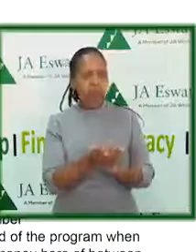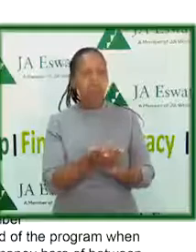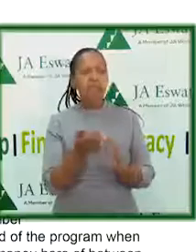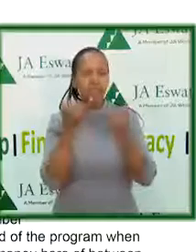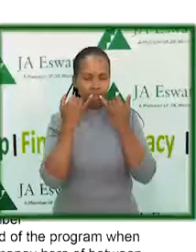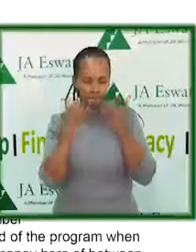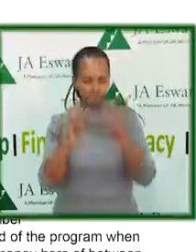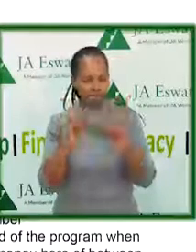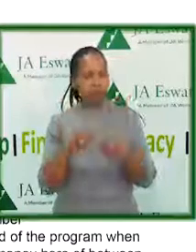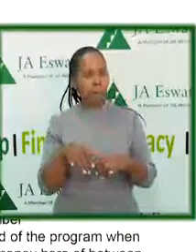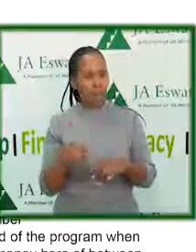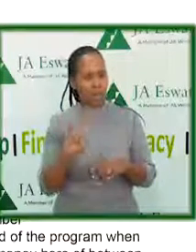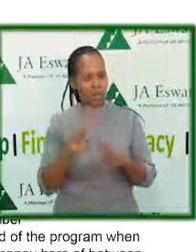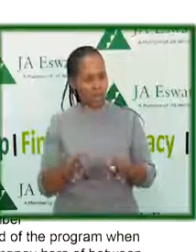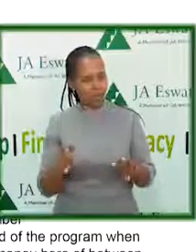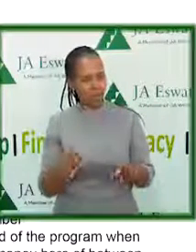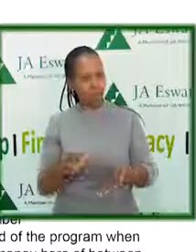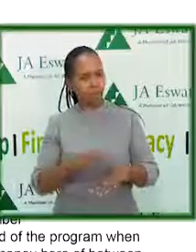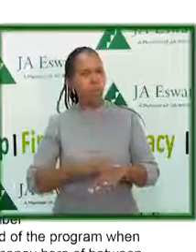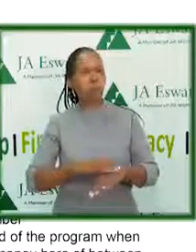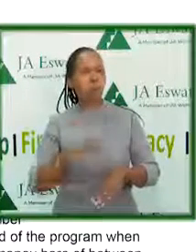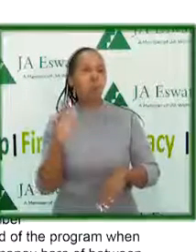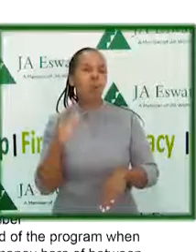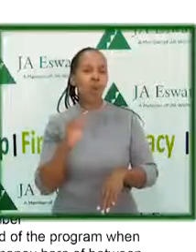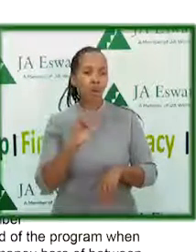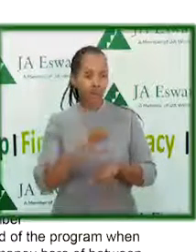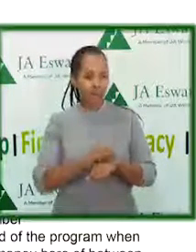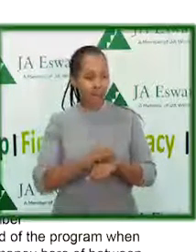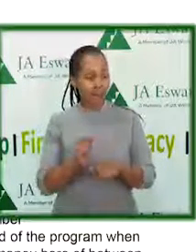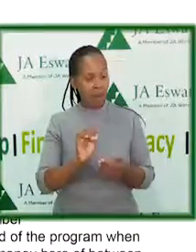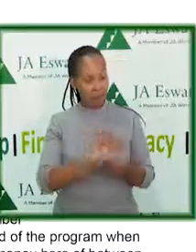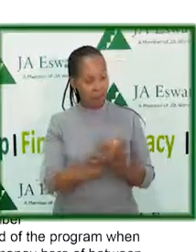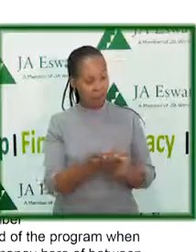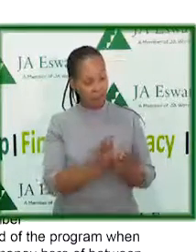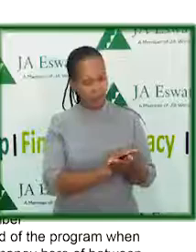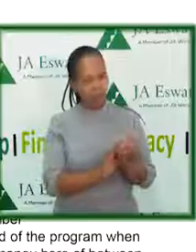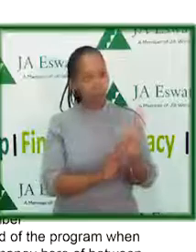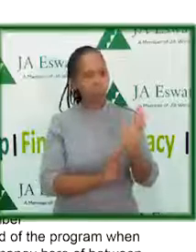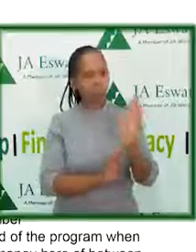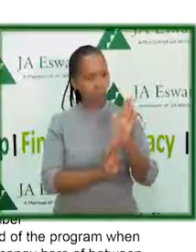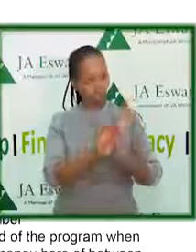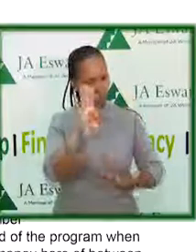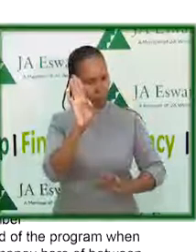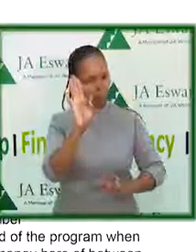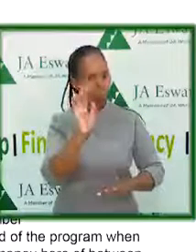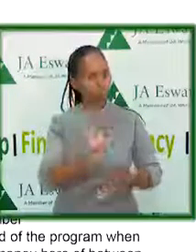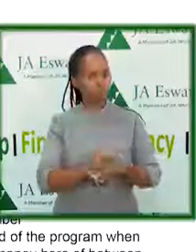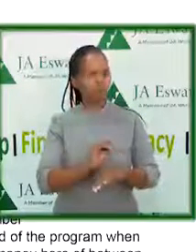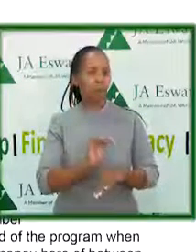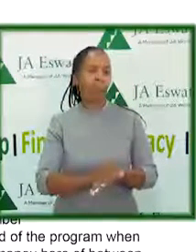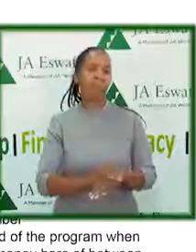to set a price for your product that will result in successful